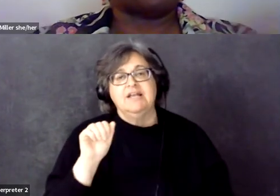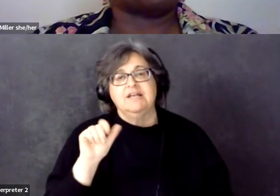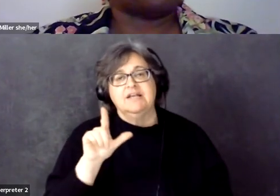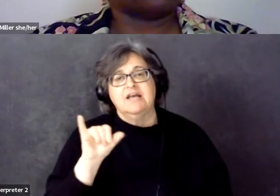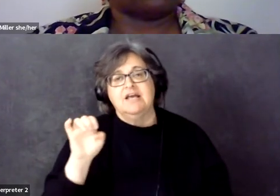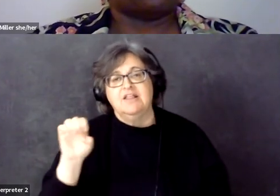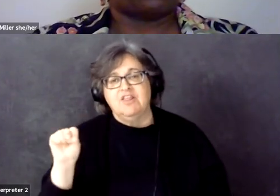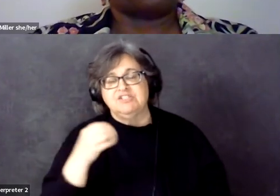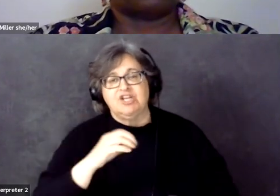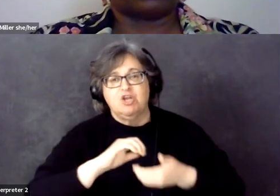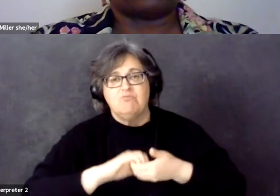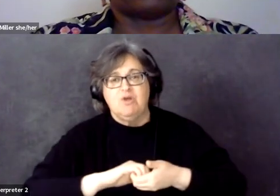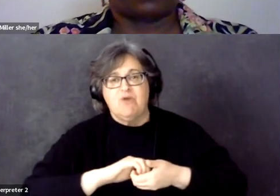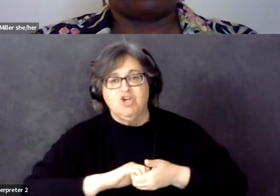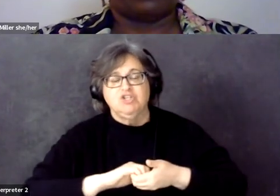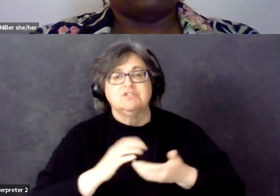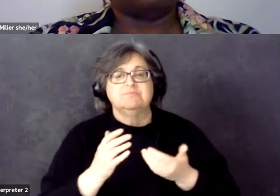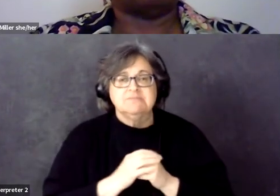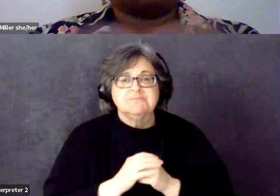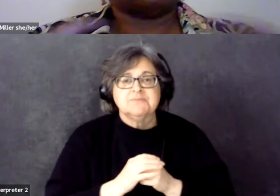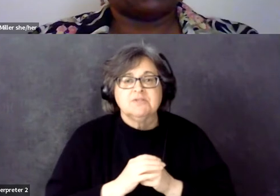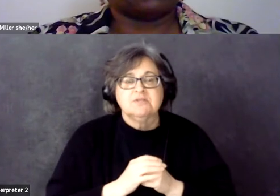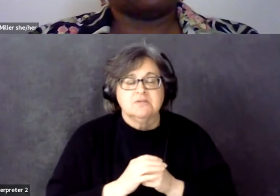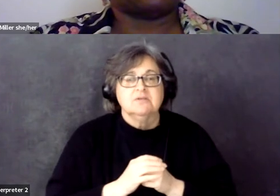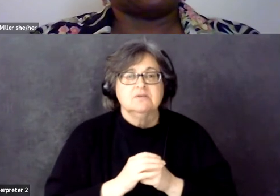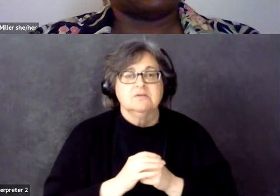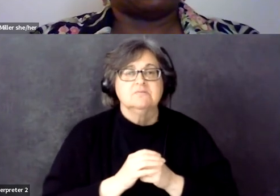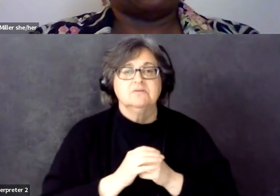and partnerships.